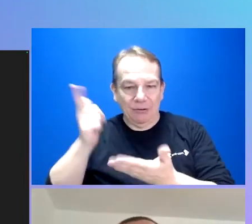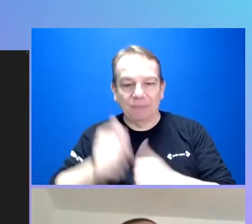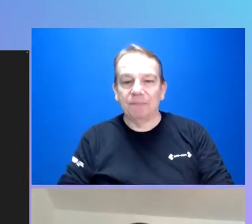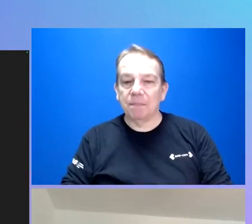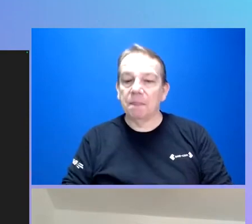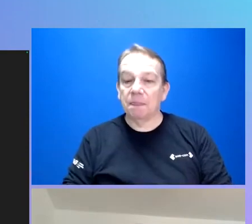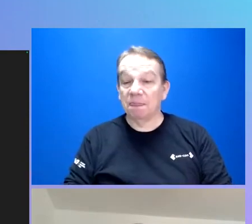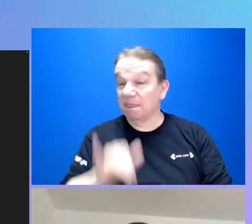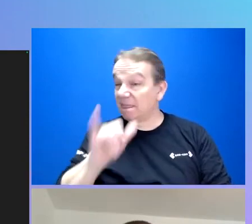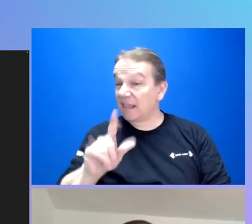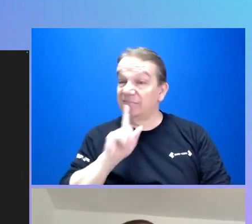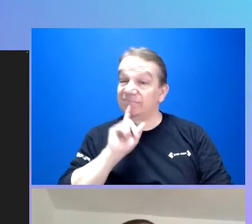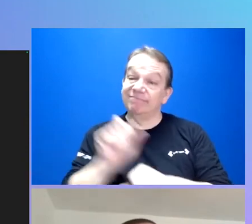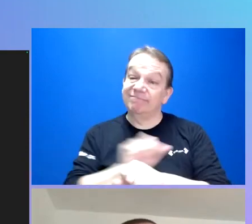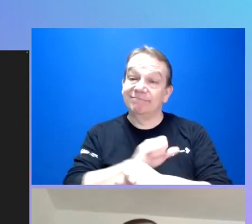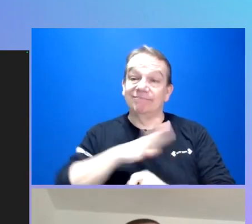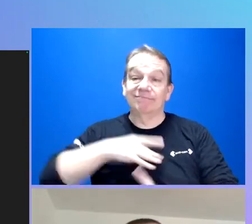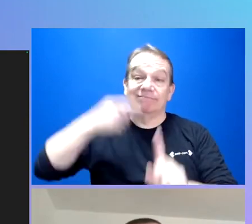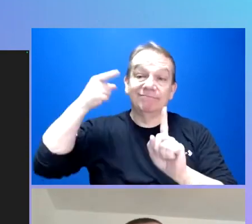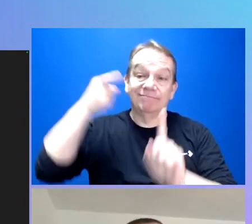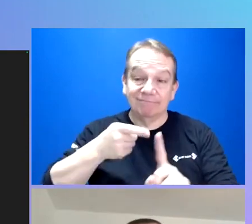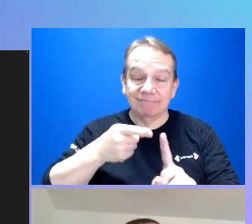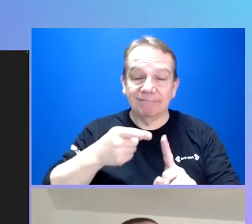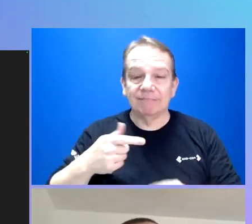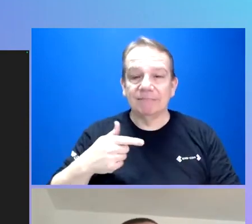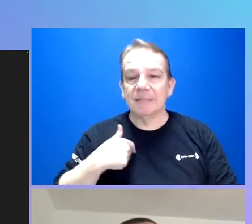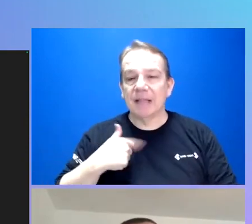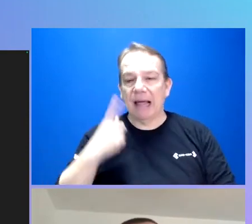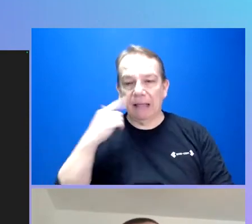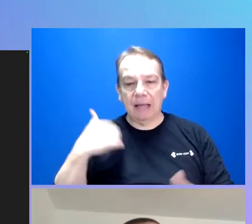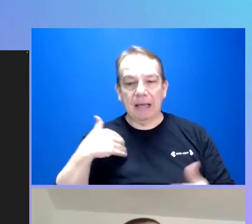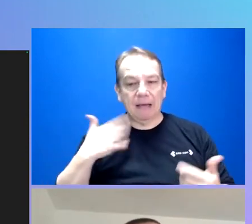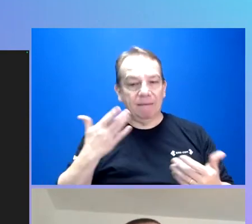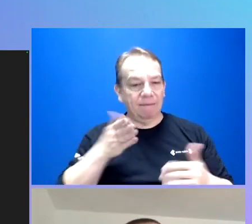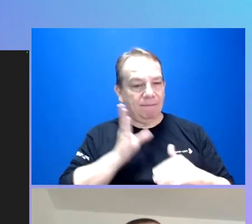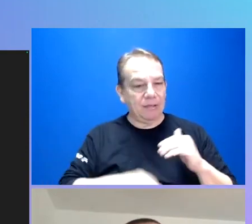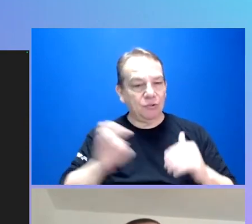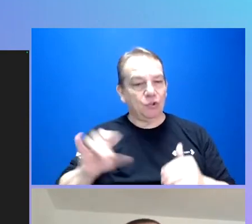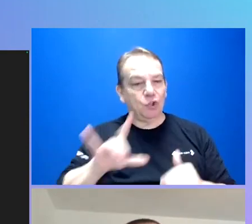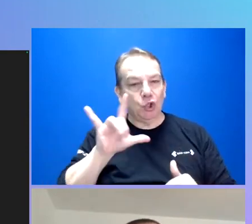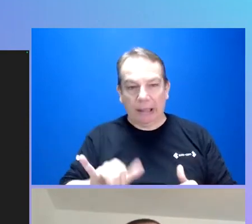pretty much it. I suspect I'm a little bit under time.